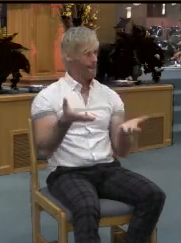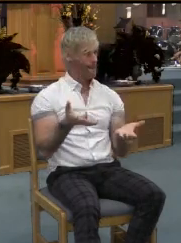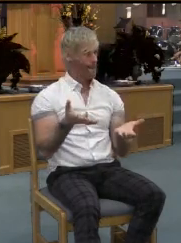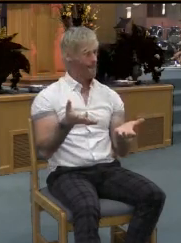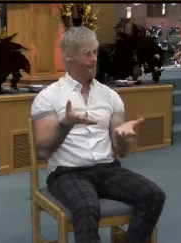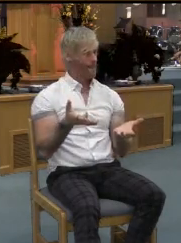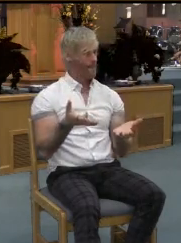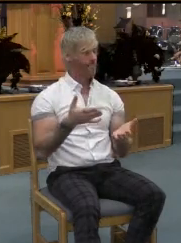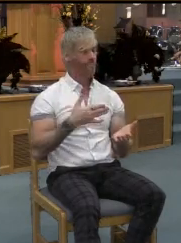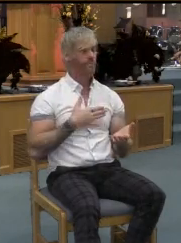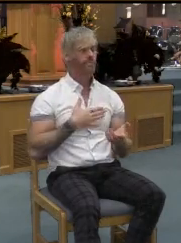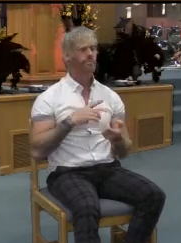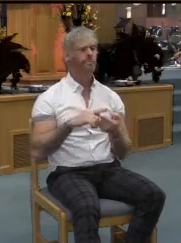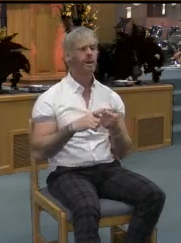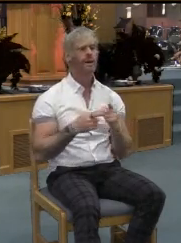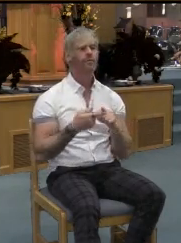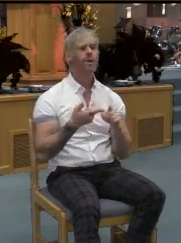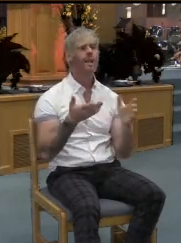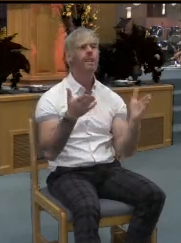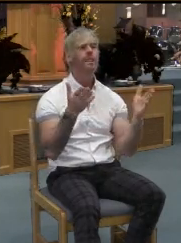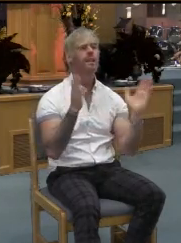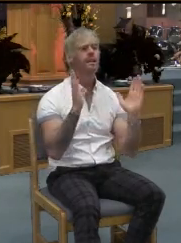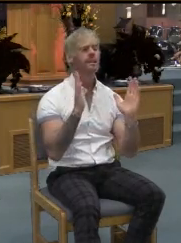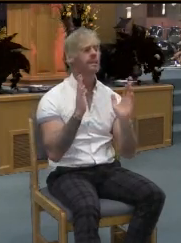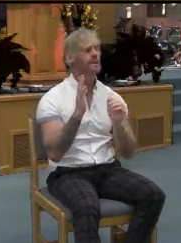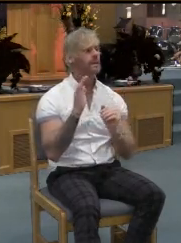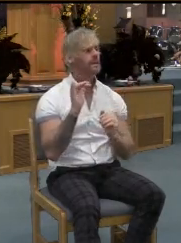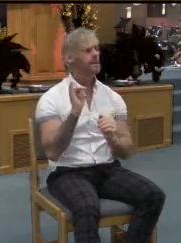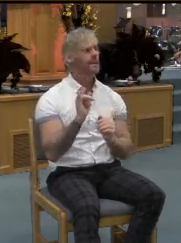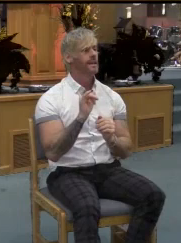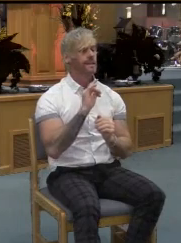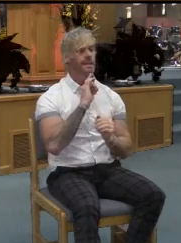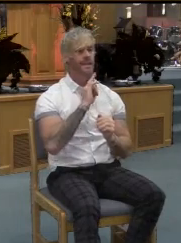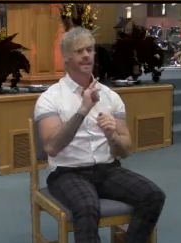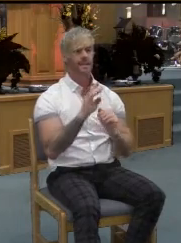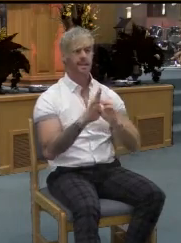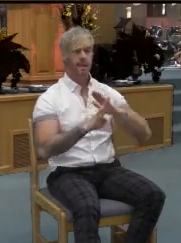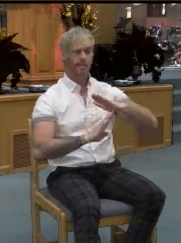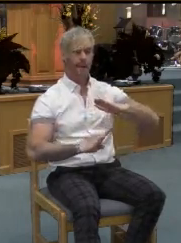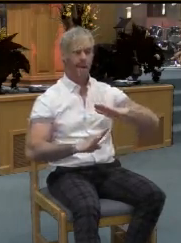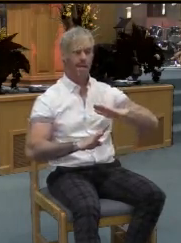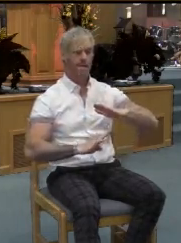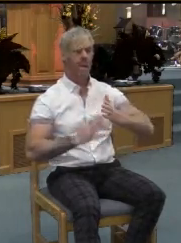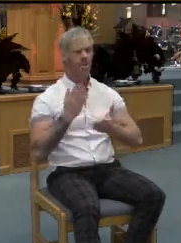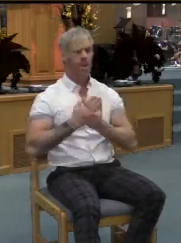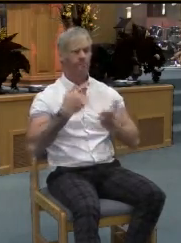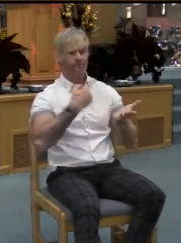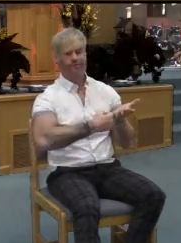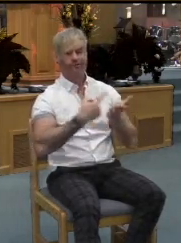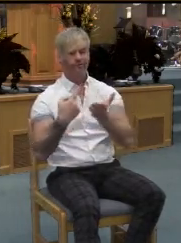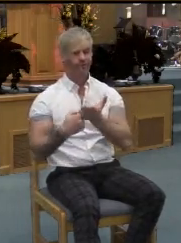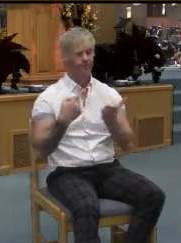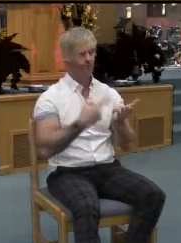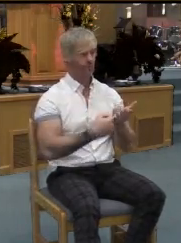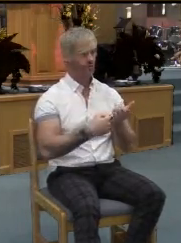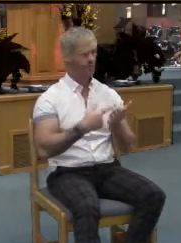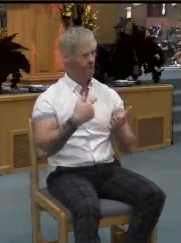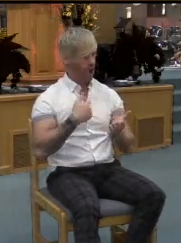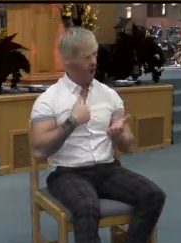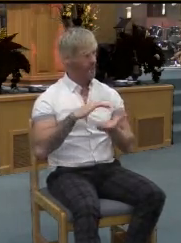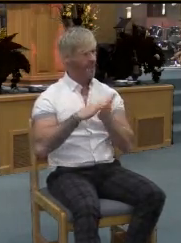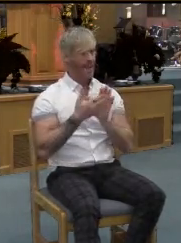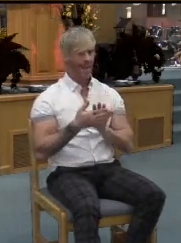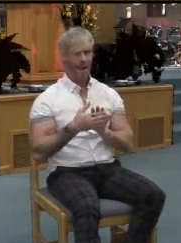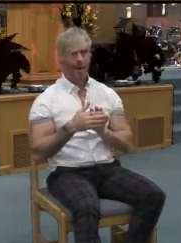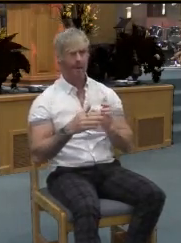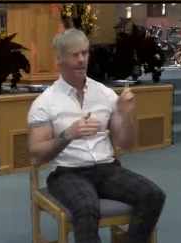friend, listen. This gets down to the basics. You know, quit debating about should I be a Democrat or a Republican. No,